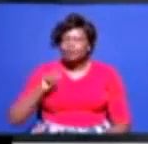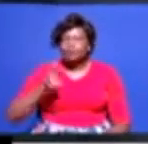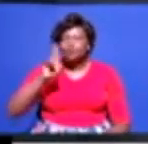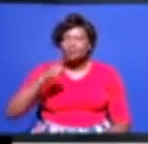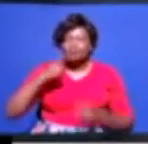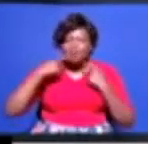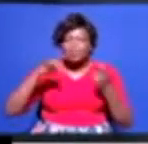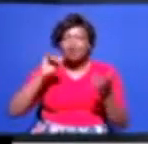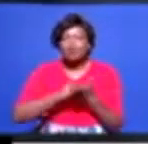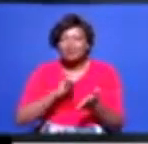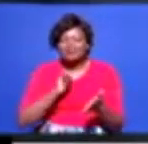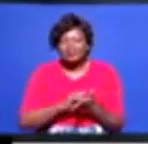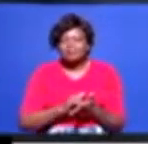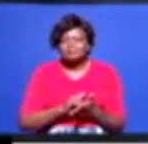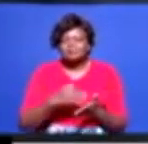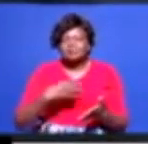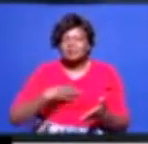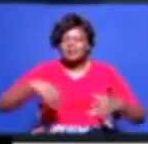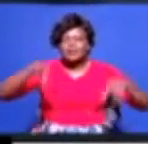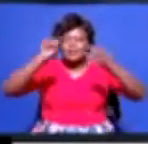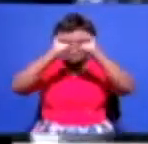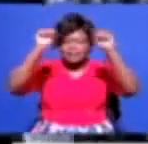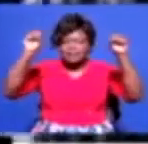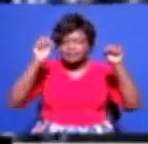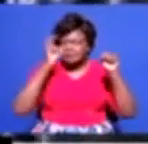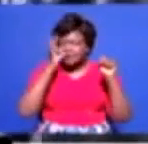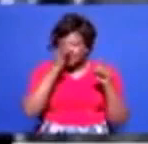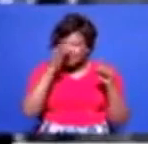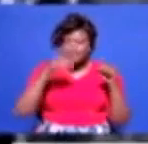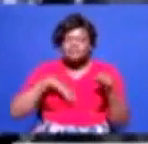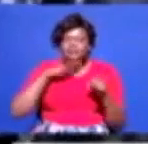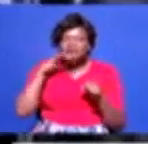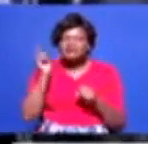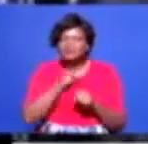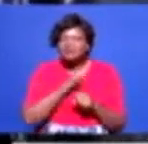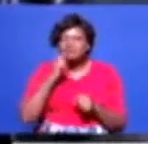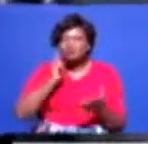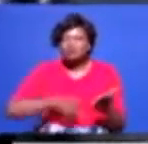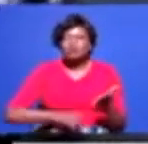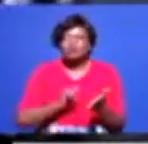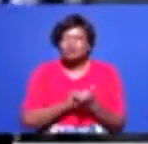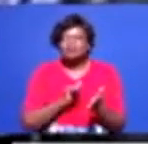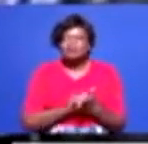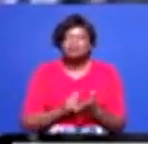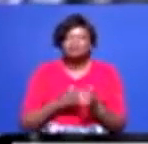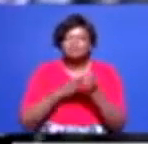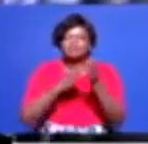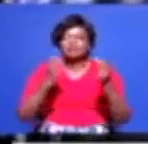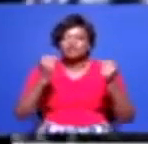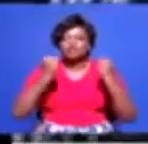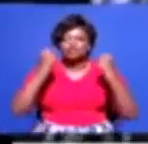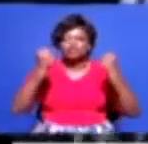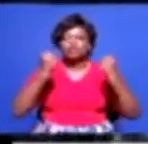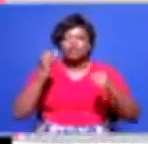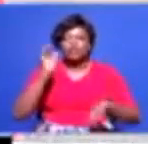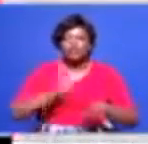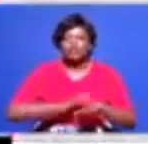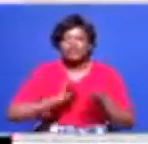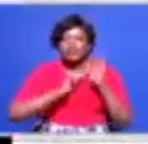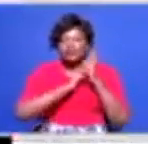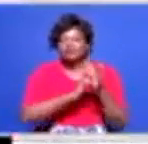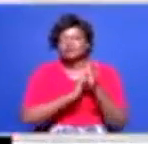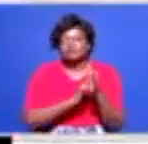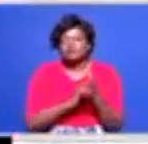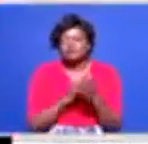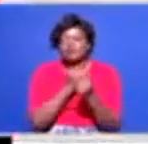rais mstaafu Mwai Kibaki leo, akimtaja kuwa kiongozi shupavu na mfano bora wa uzalendo.